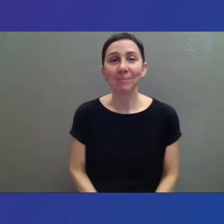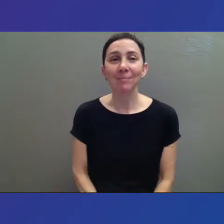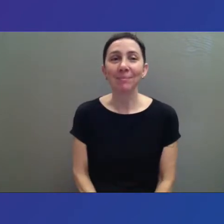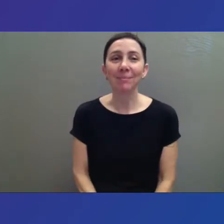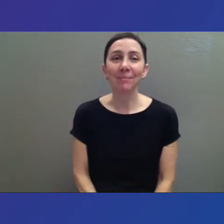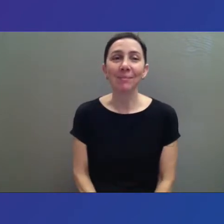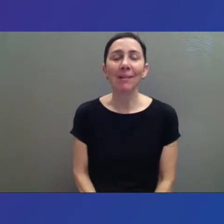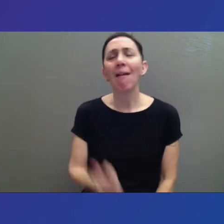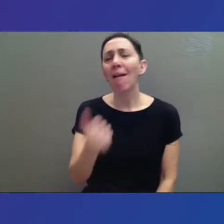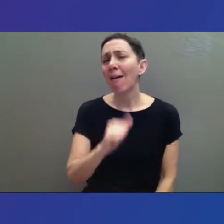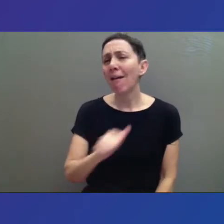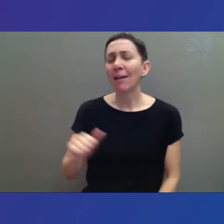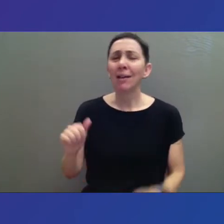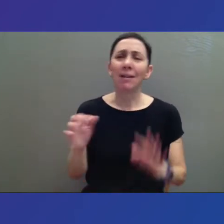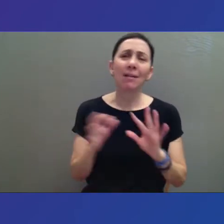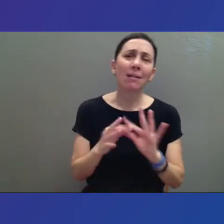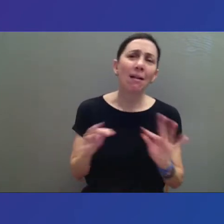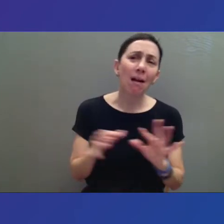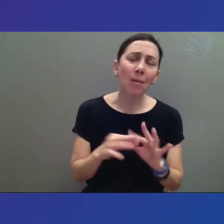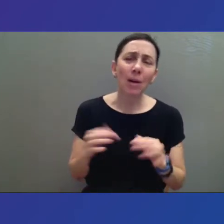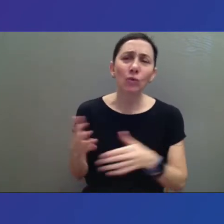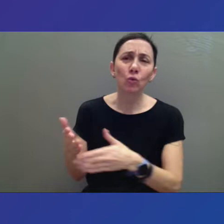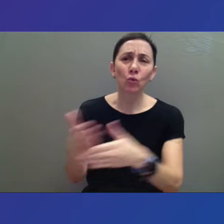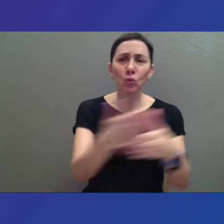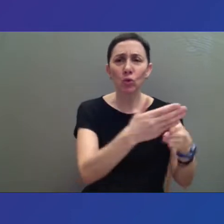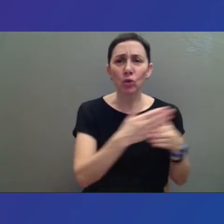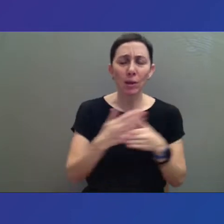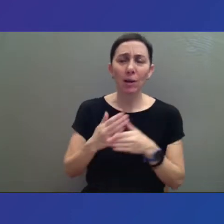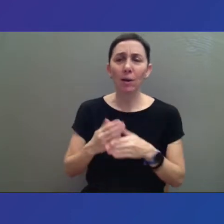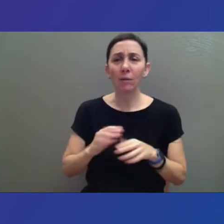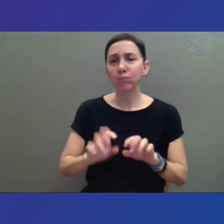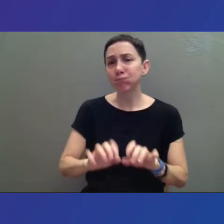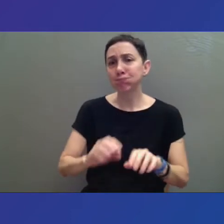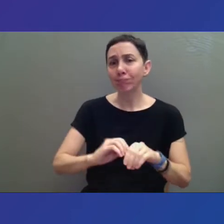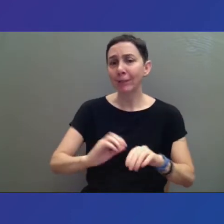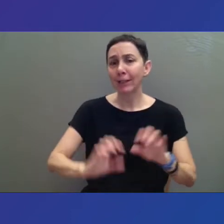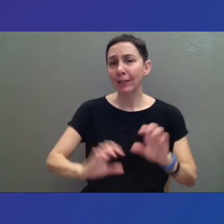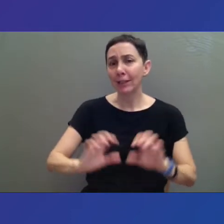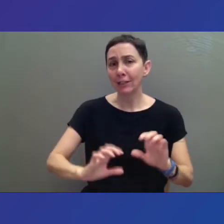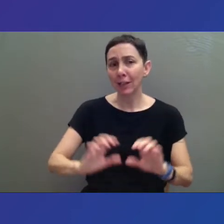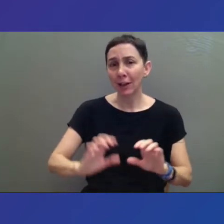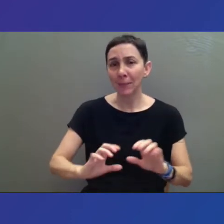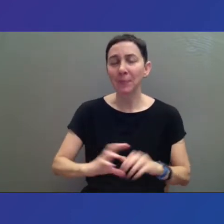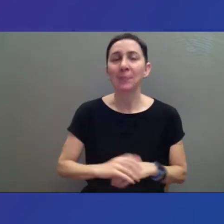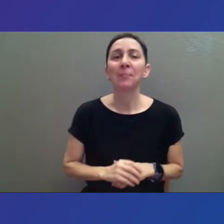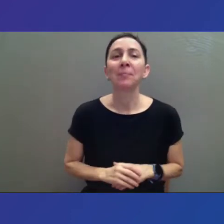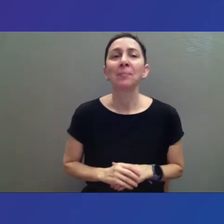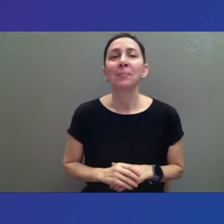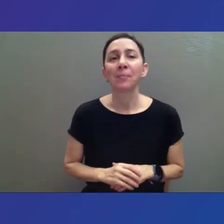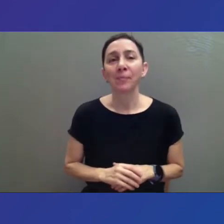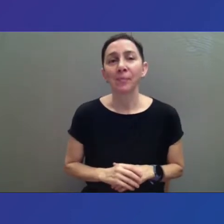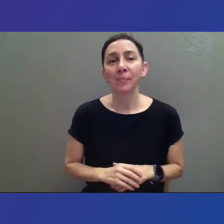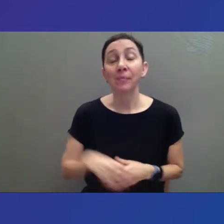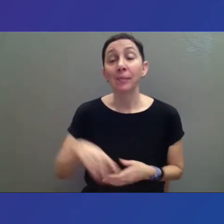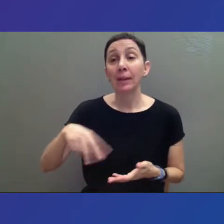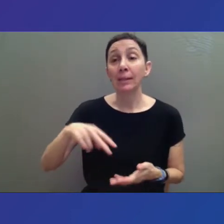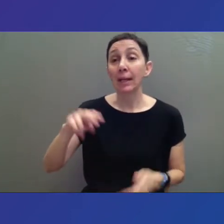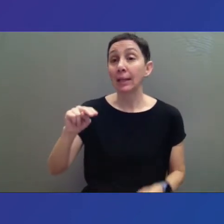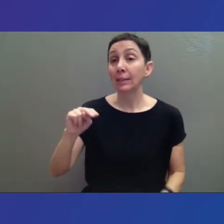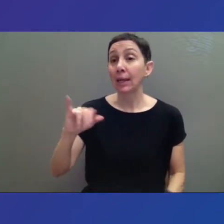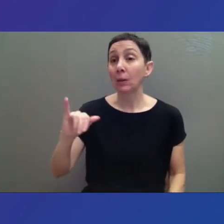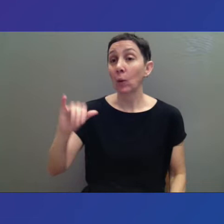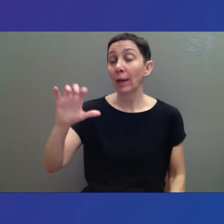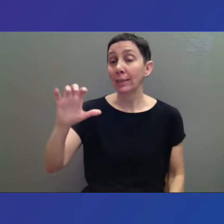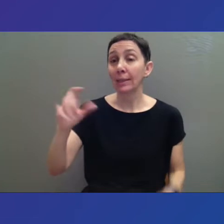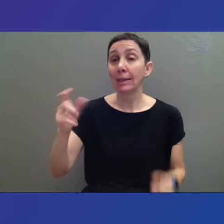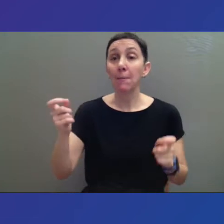post comments you want to share with the community in the chat section to the right of this event room. Dance NYC moderators will